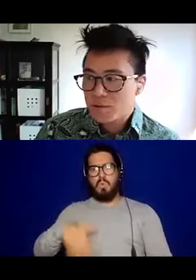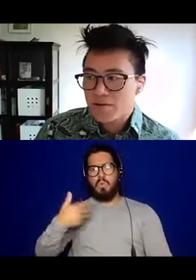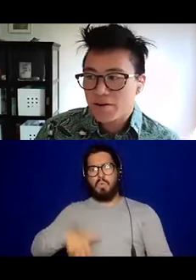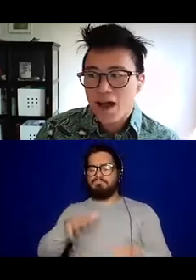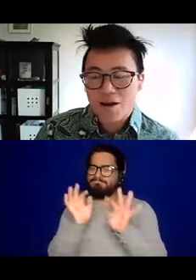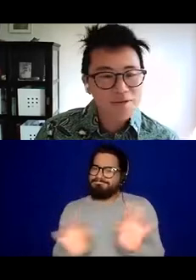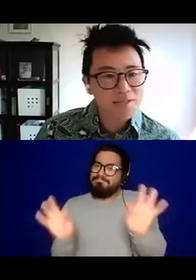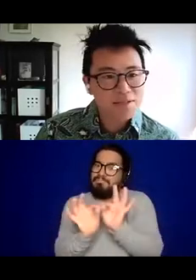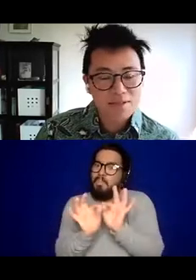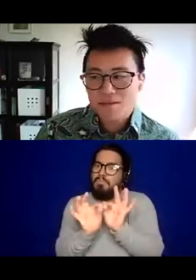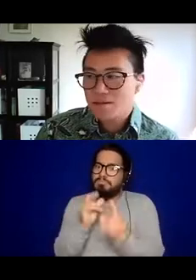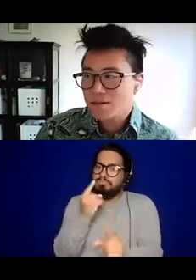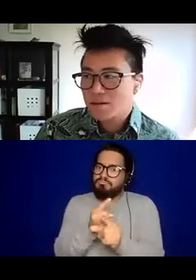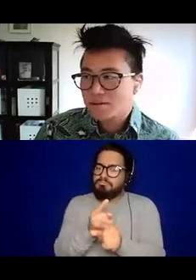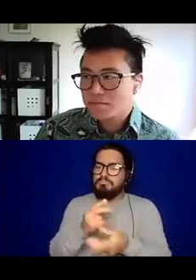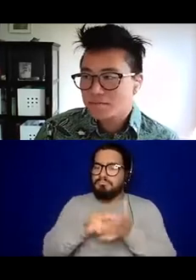Could be a very high risk.